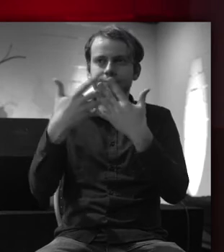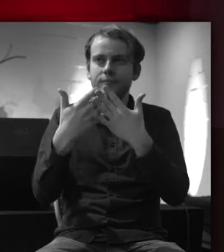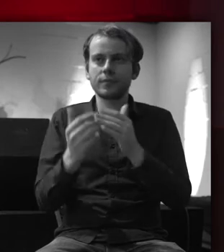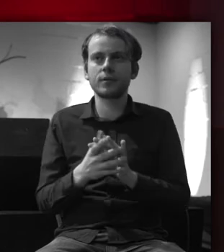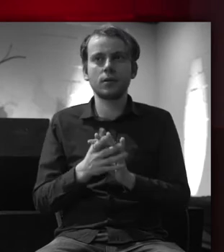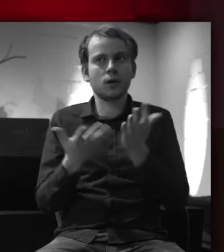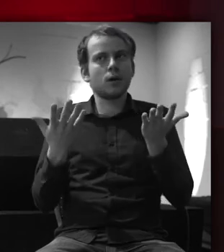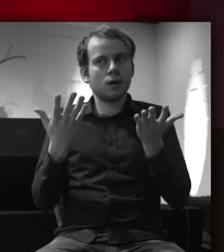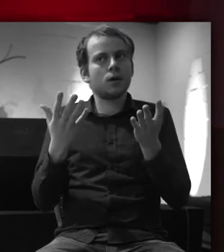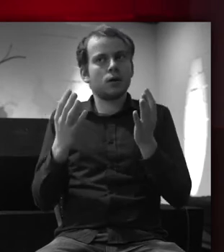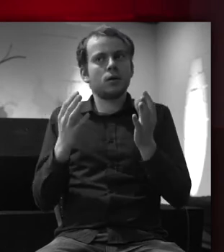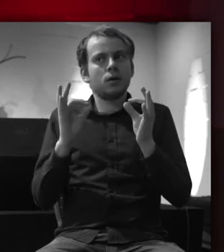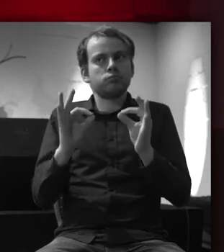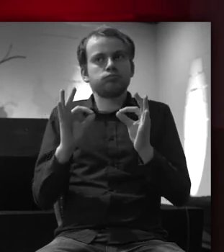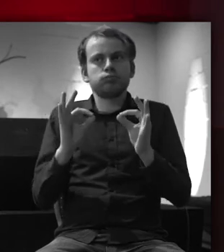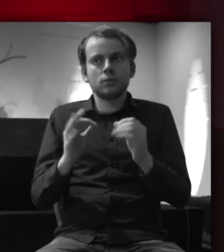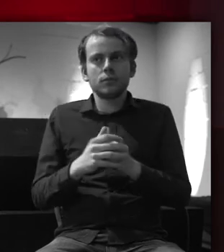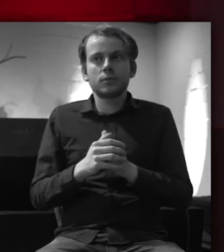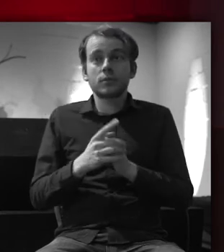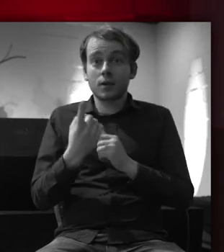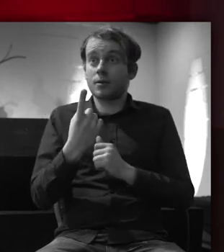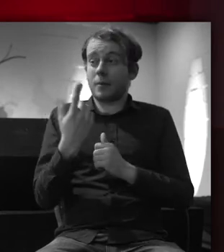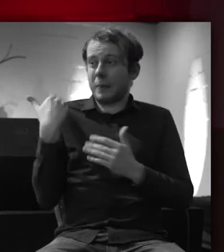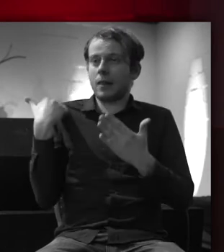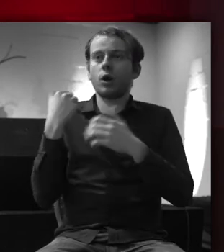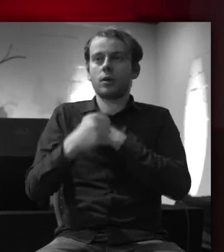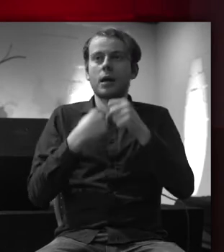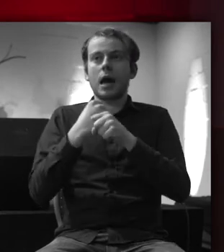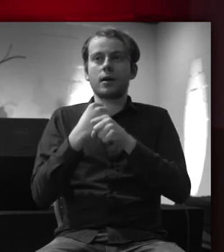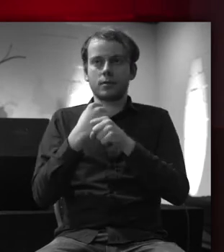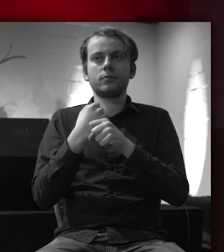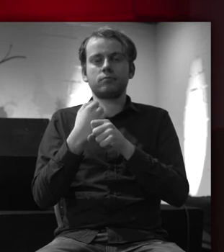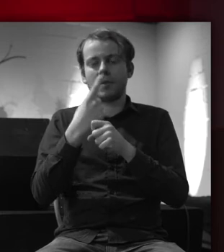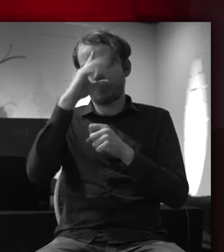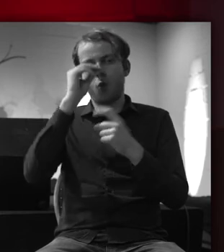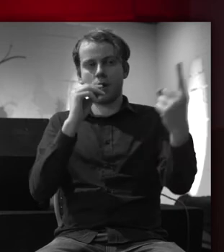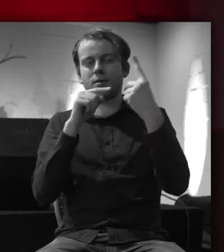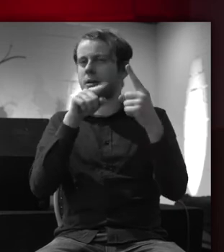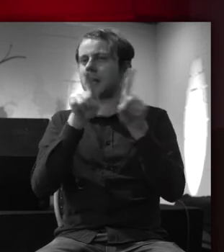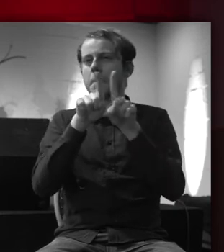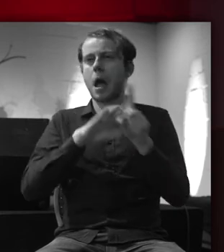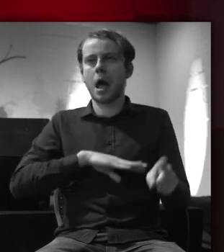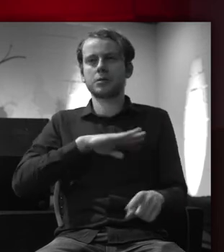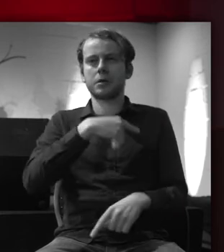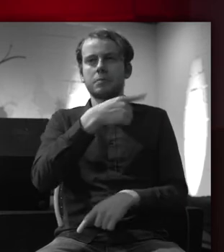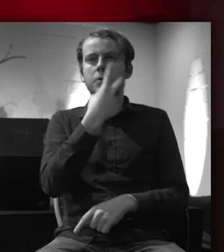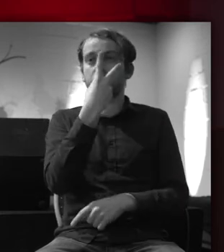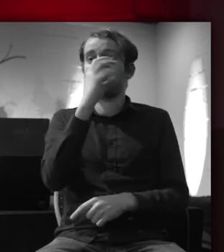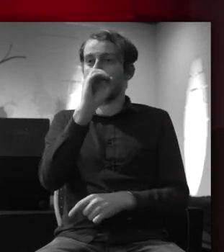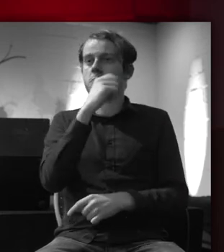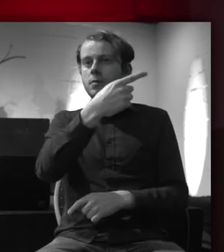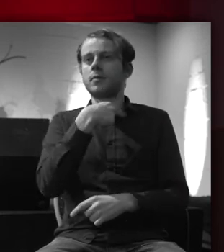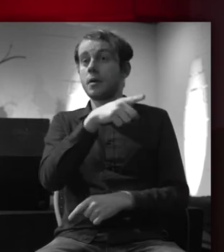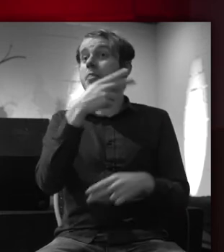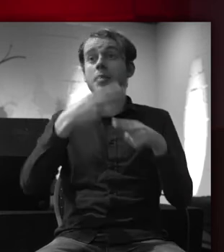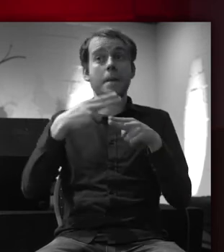young kid, a young guy who was like 19 or 20. His name was Sayed. Sayed was like almost illiterate, like he couldn't